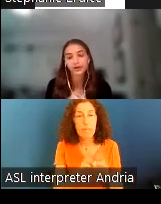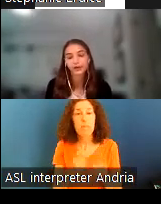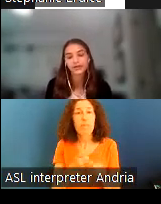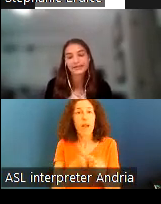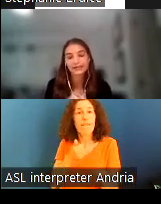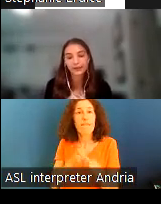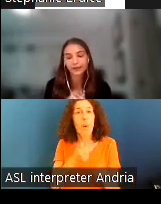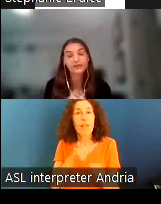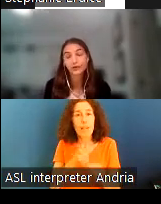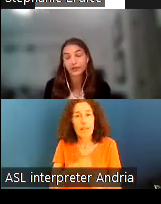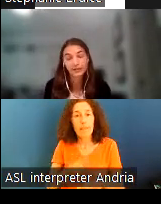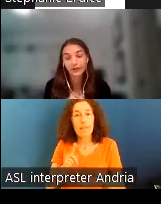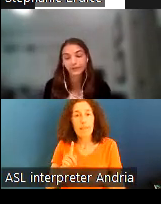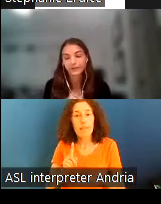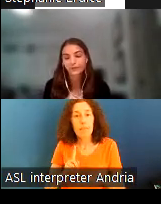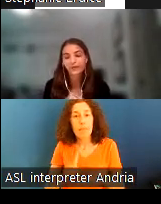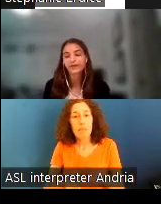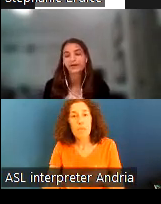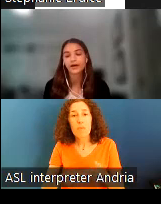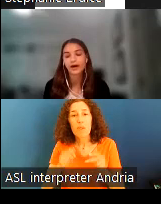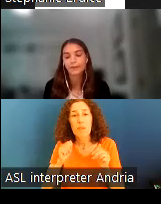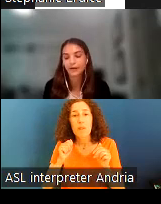symptoms can include sleeping, difficulty sleeping,